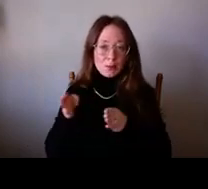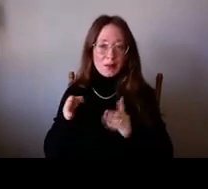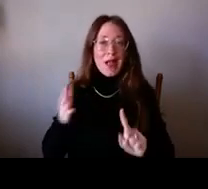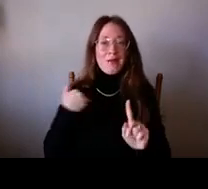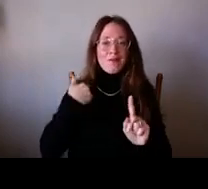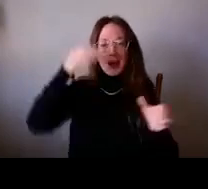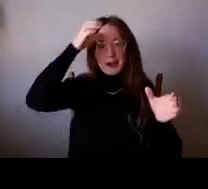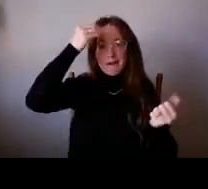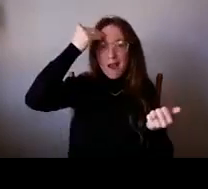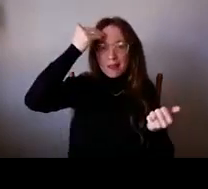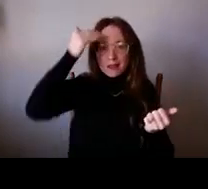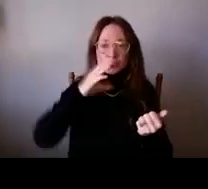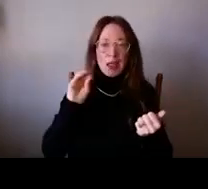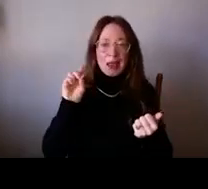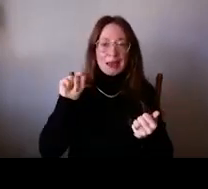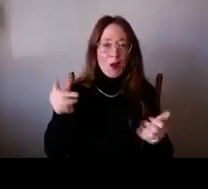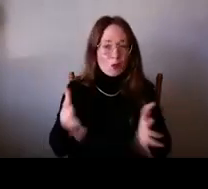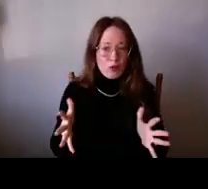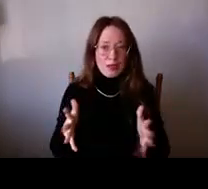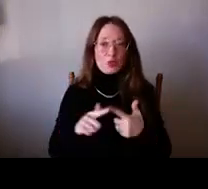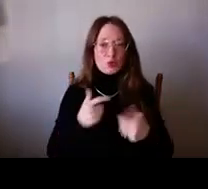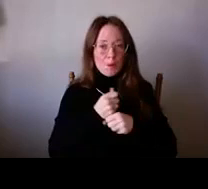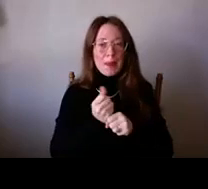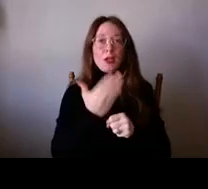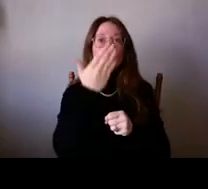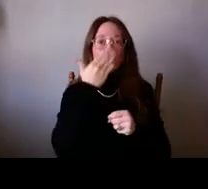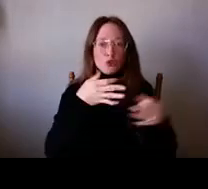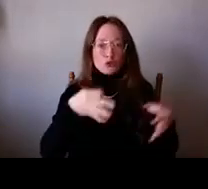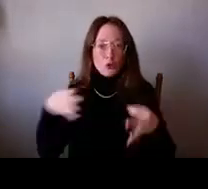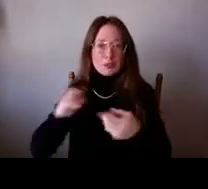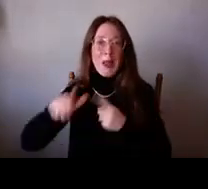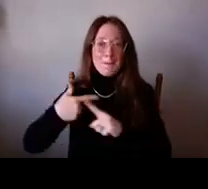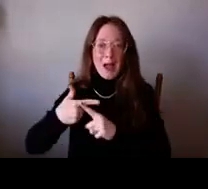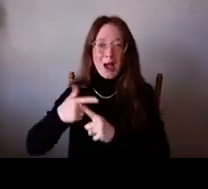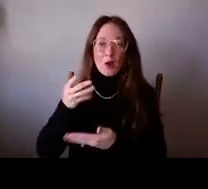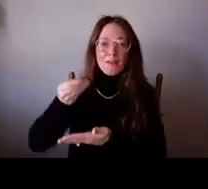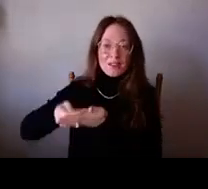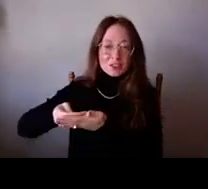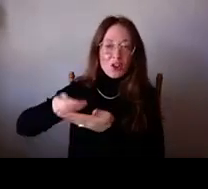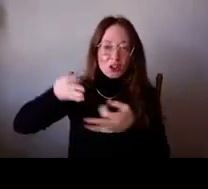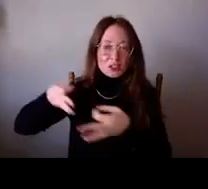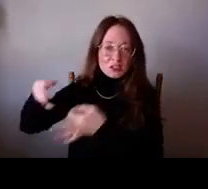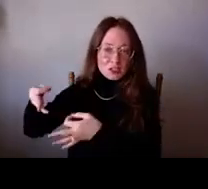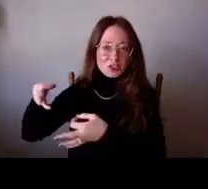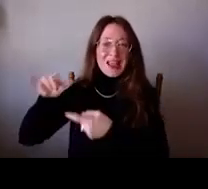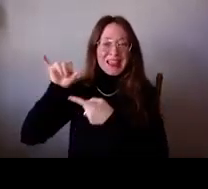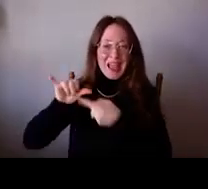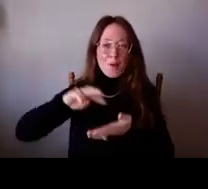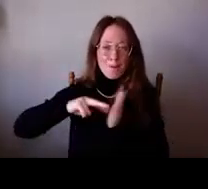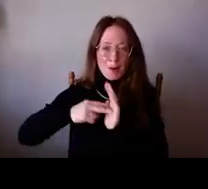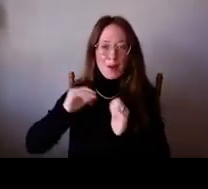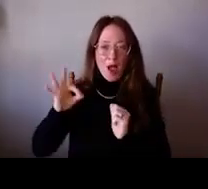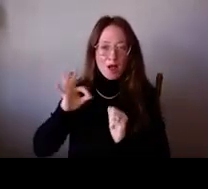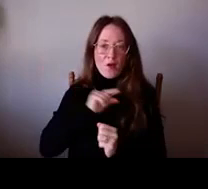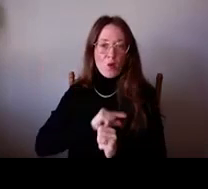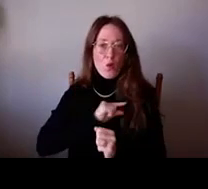the understanding to make good choices about programmatic and fiscal decisions. So that's the purpose of the Quality Management Technical Assistance